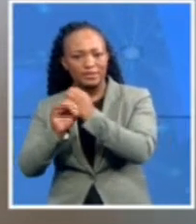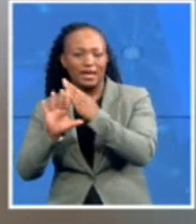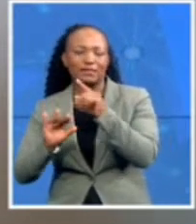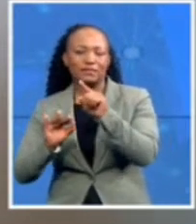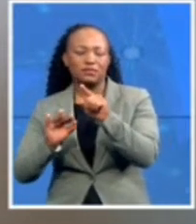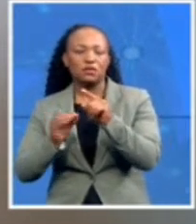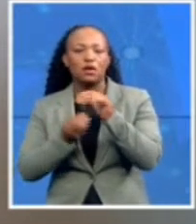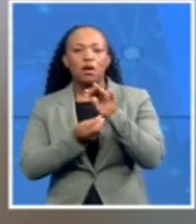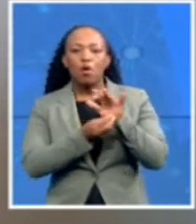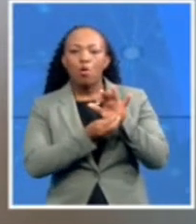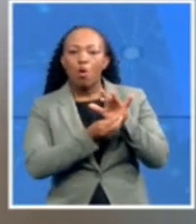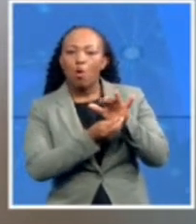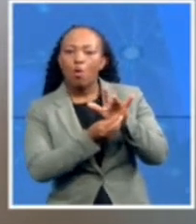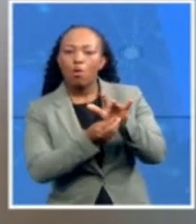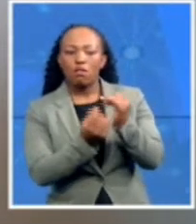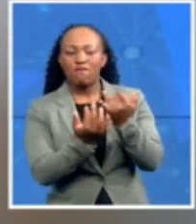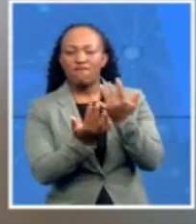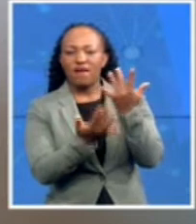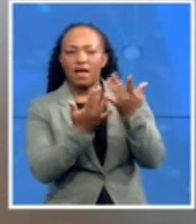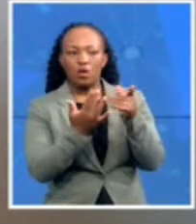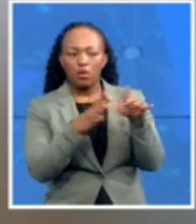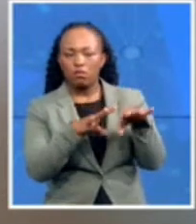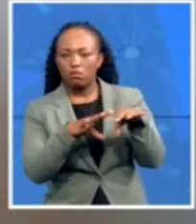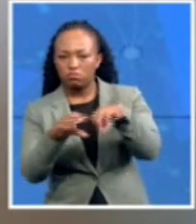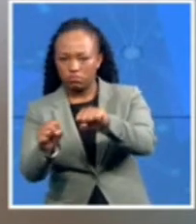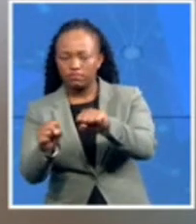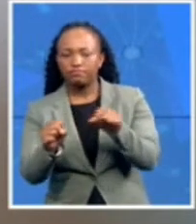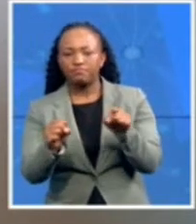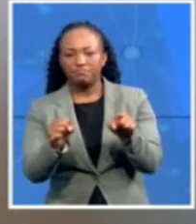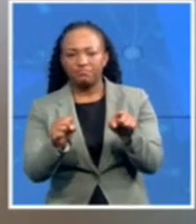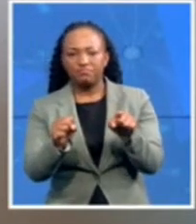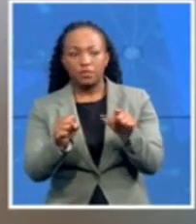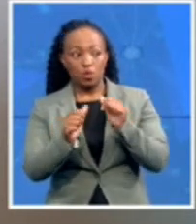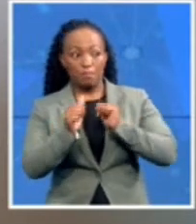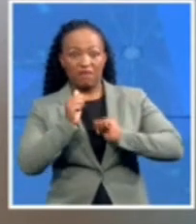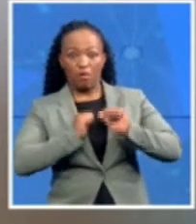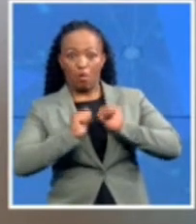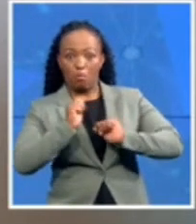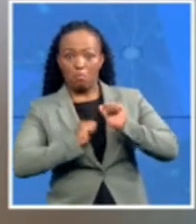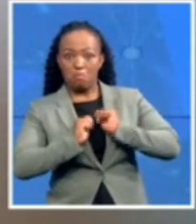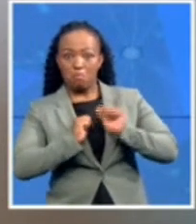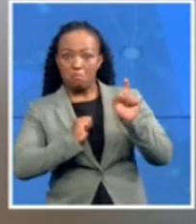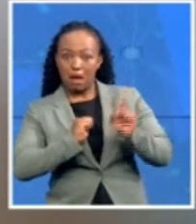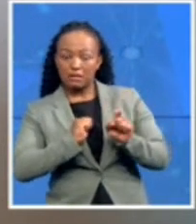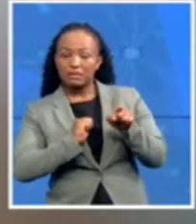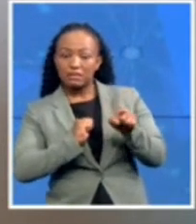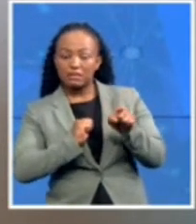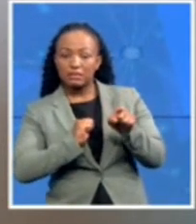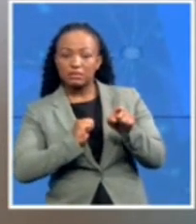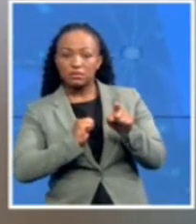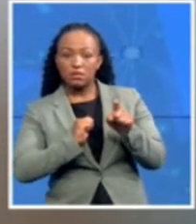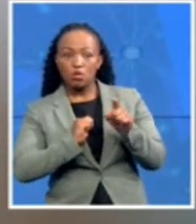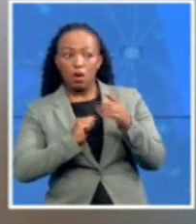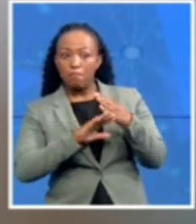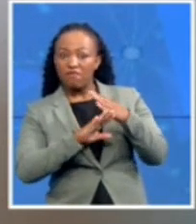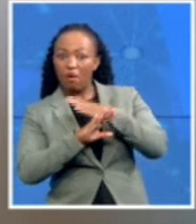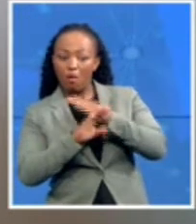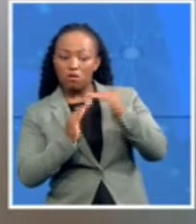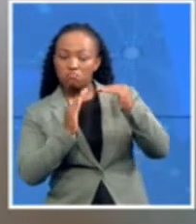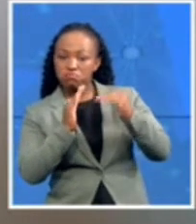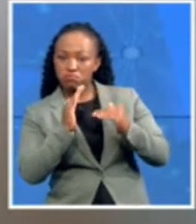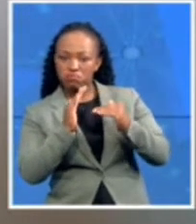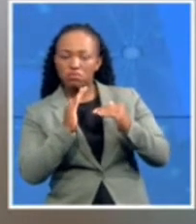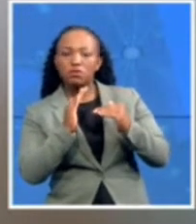to the plate and perform above what they have been doing in the past in order